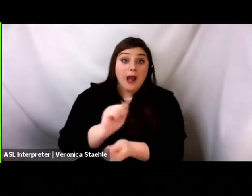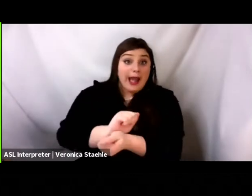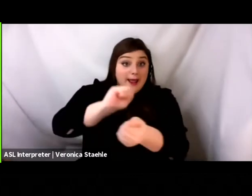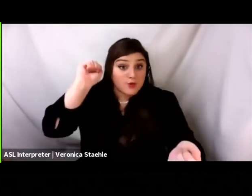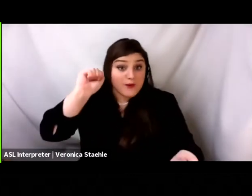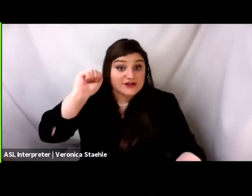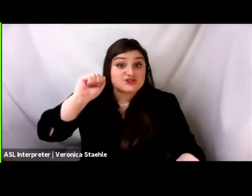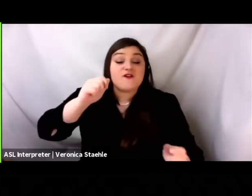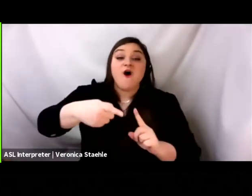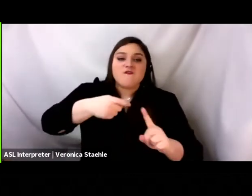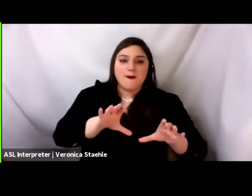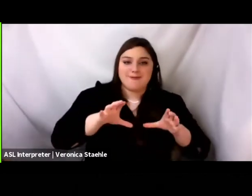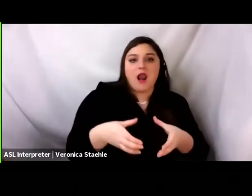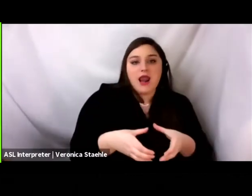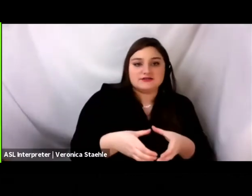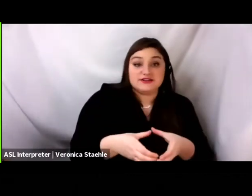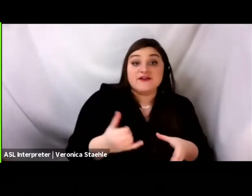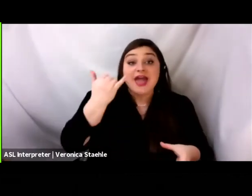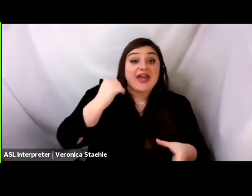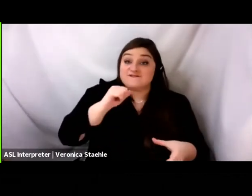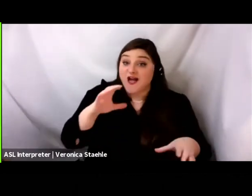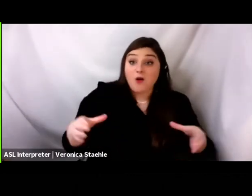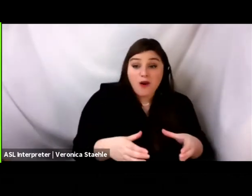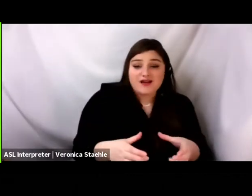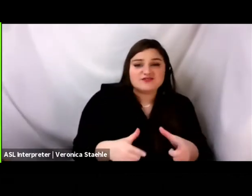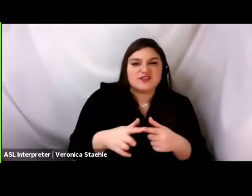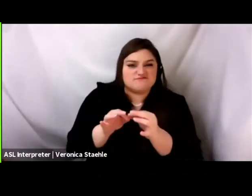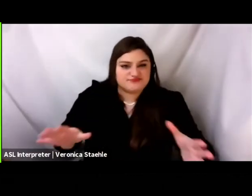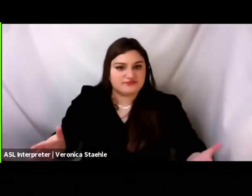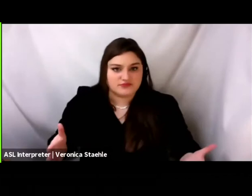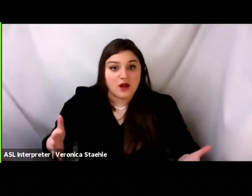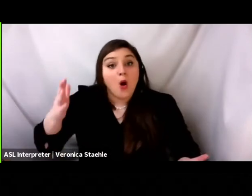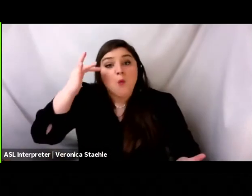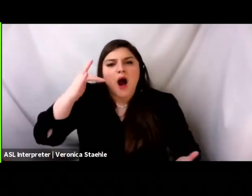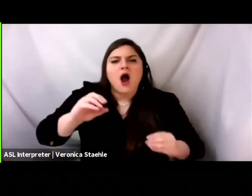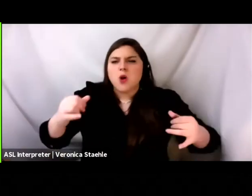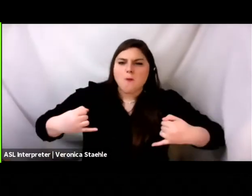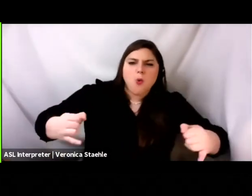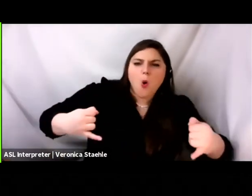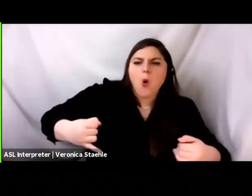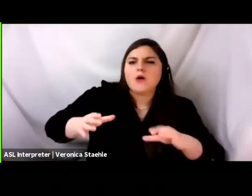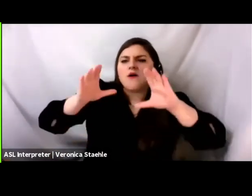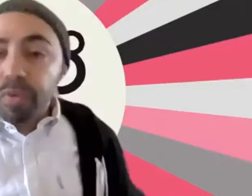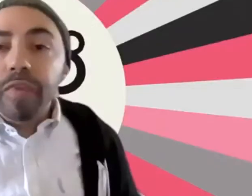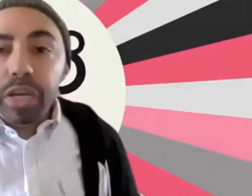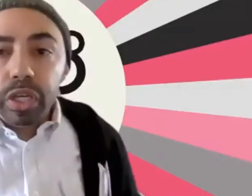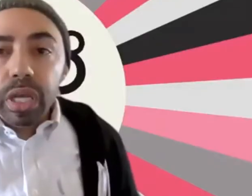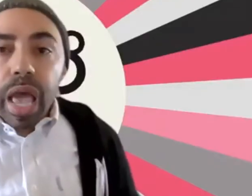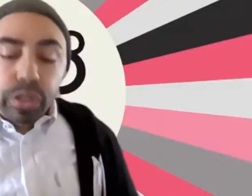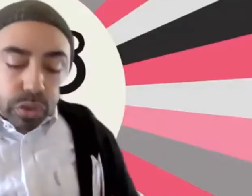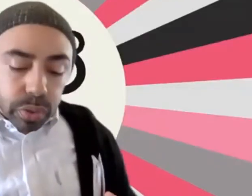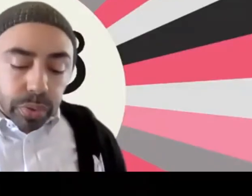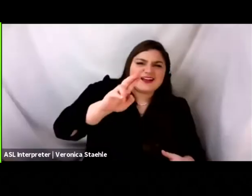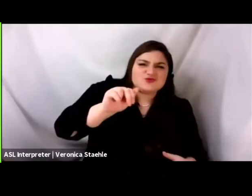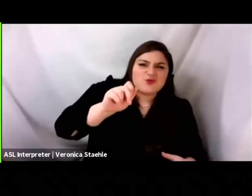that really is the case, you know, not beyond borders, beyond race, beyond class, beyond sexuality, beyond profession.